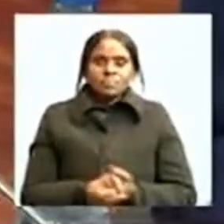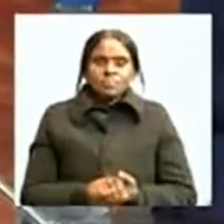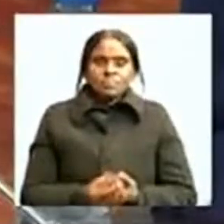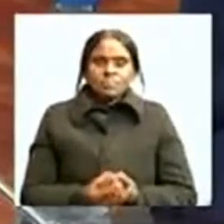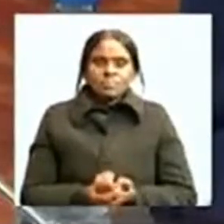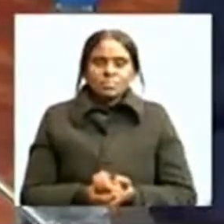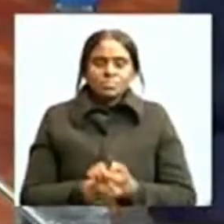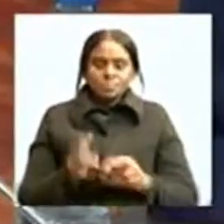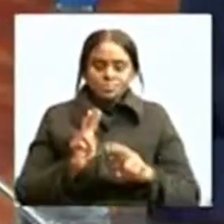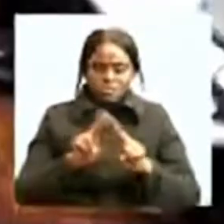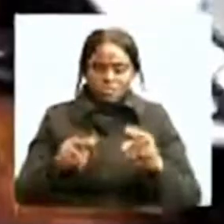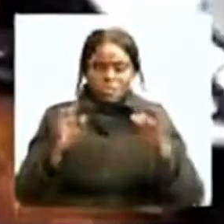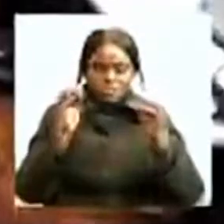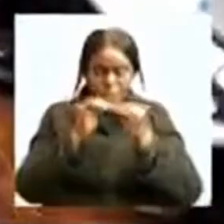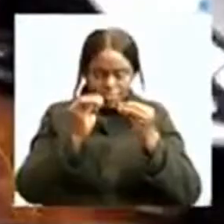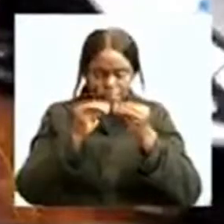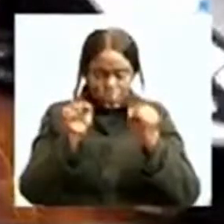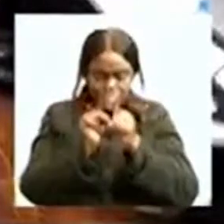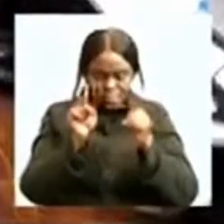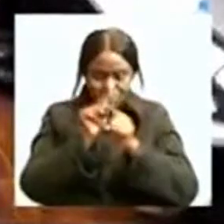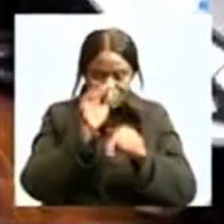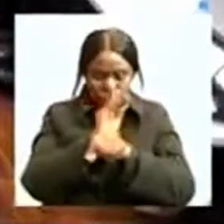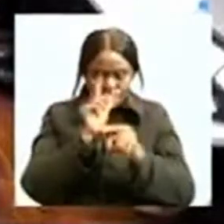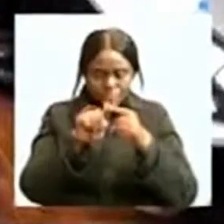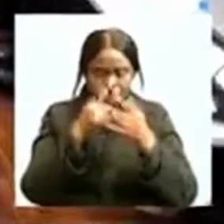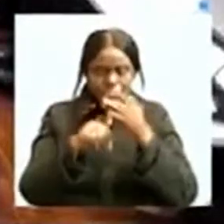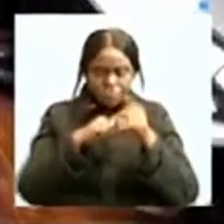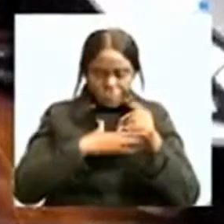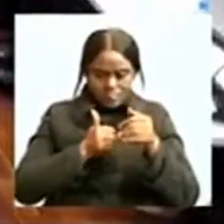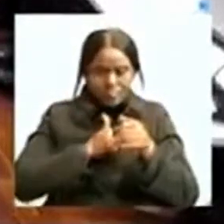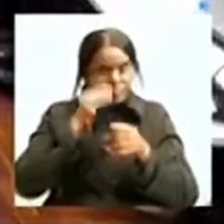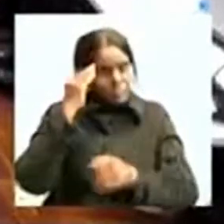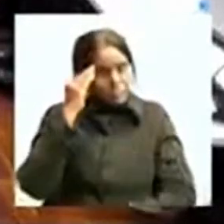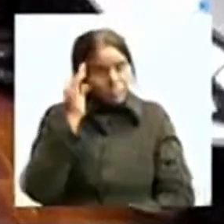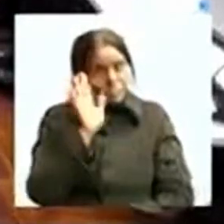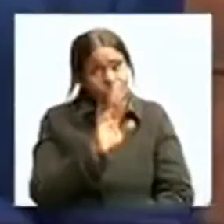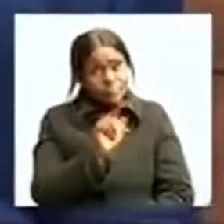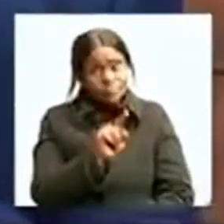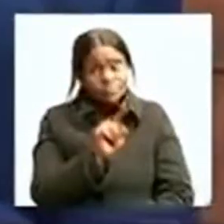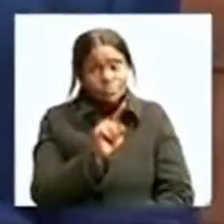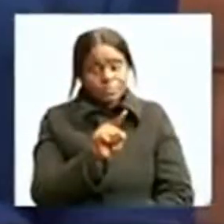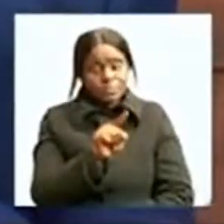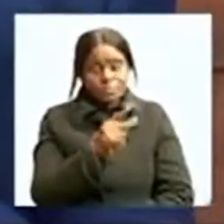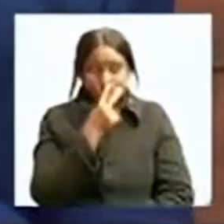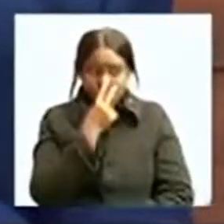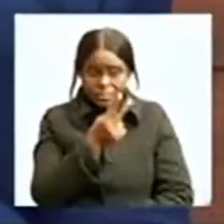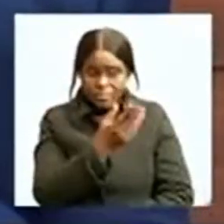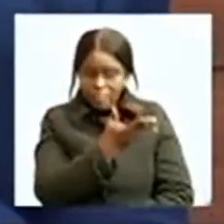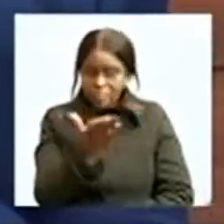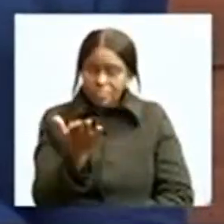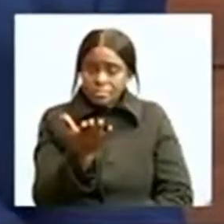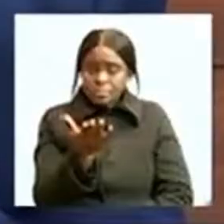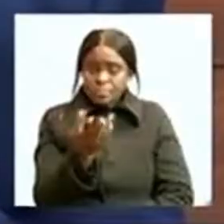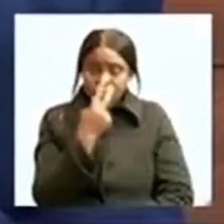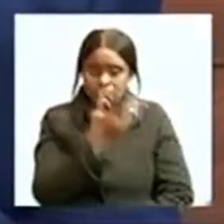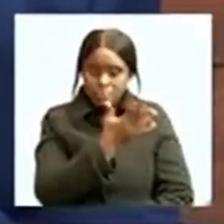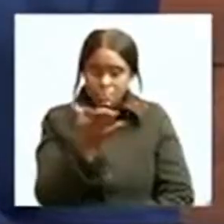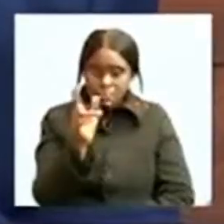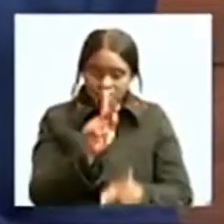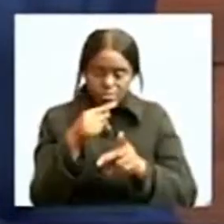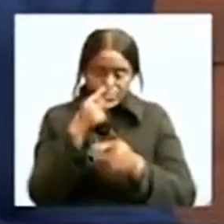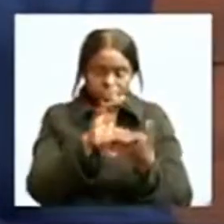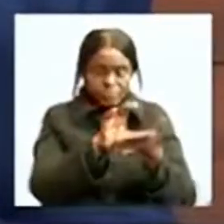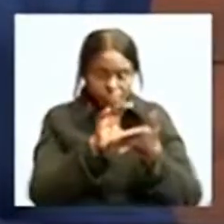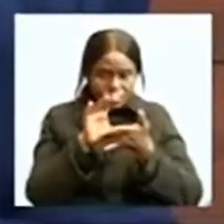Yeah, Chair, it was more or less like a comment, but what I wanted them to take note is that when you look at these people who